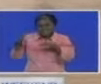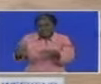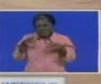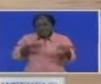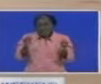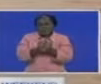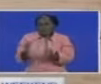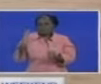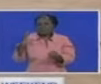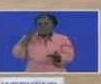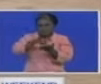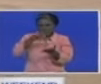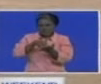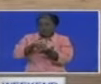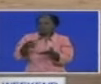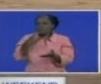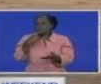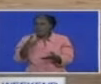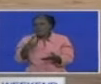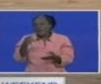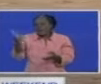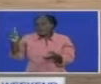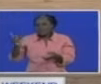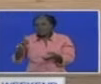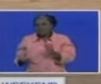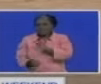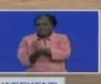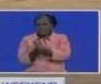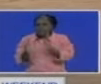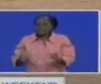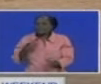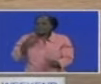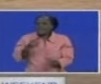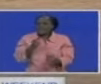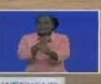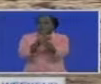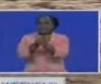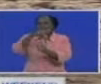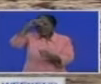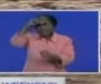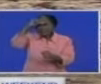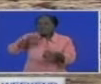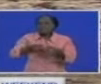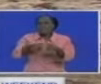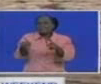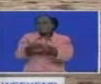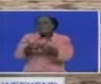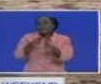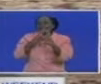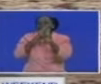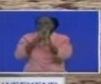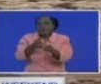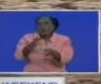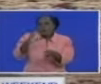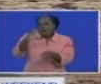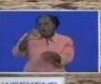Turkana, the president's advisor on political affairs, Joshua Kutunyi, has defended the government following claims by CORD that the